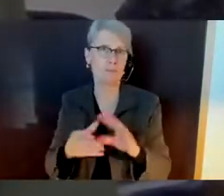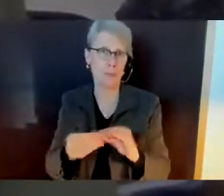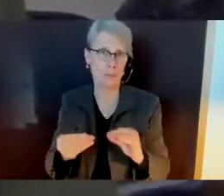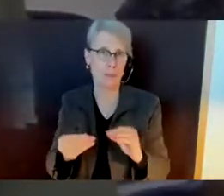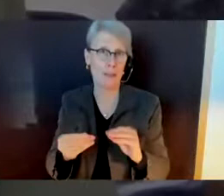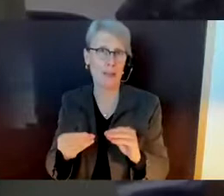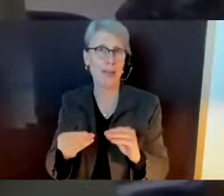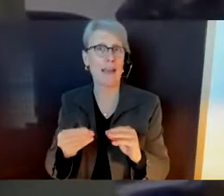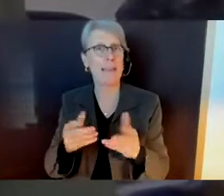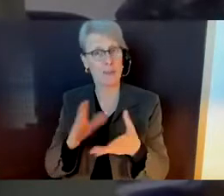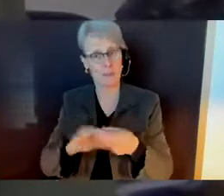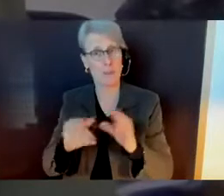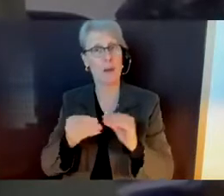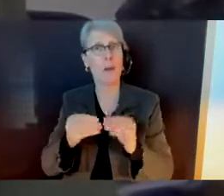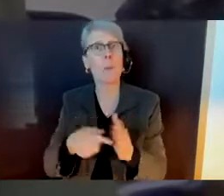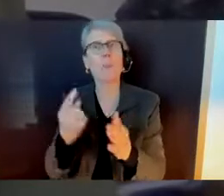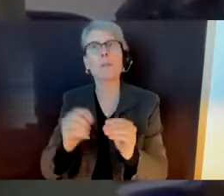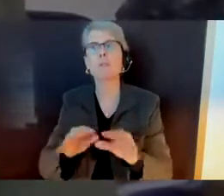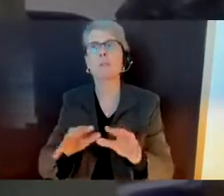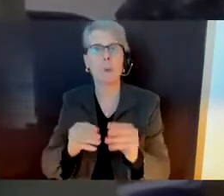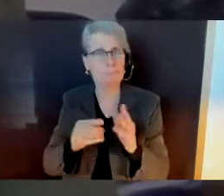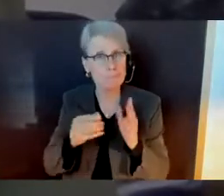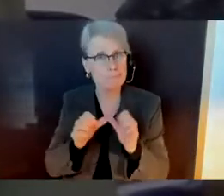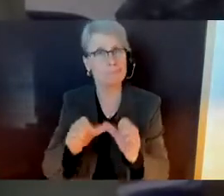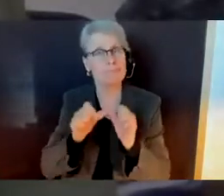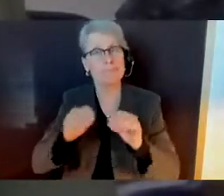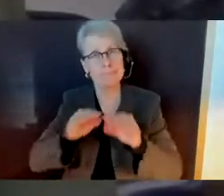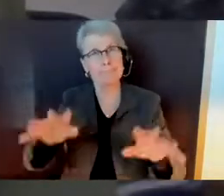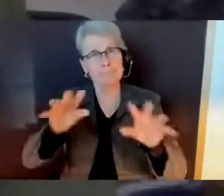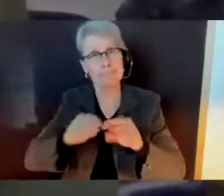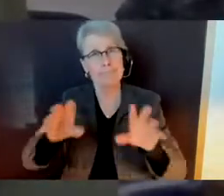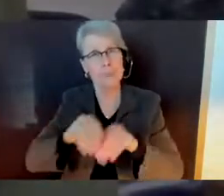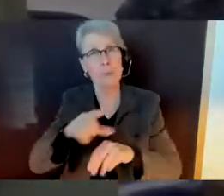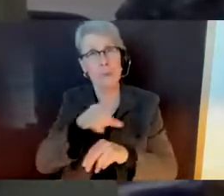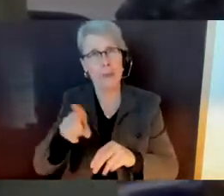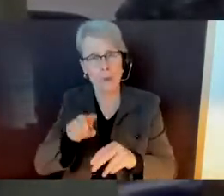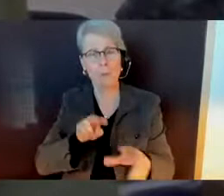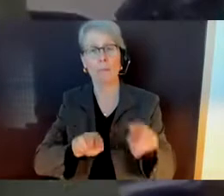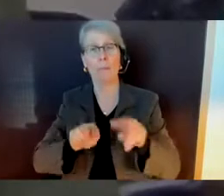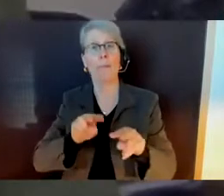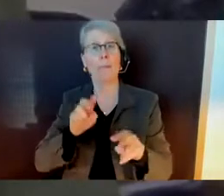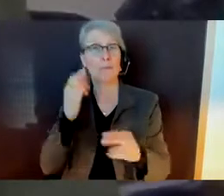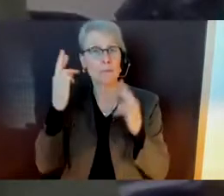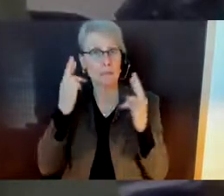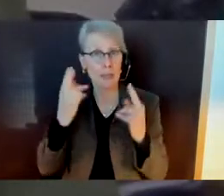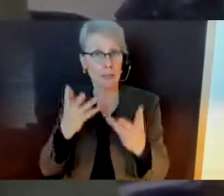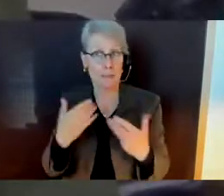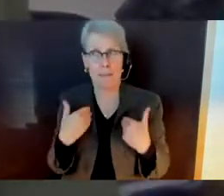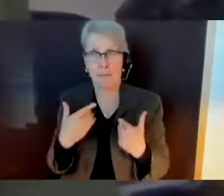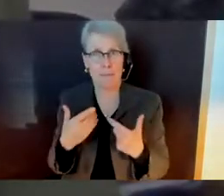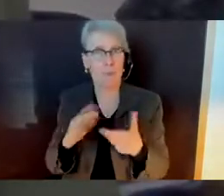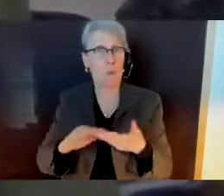to tell and retell it so that people, in fact, start listening. Thank you. I'm looking forward to